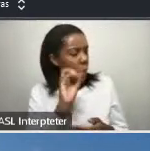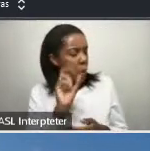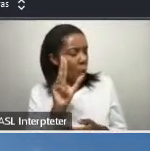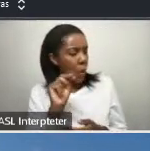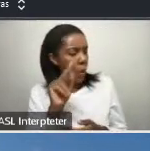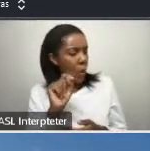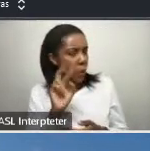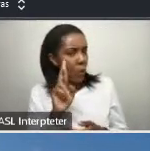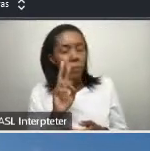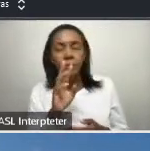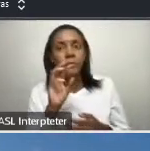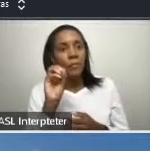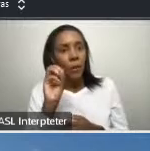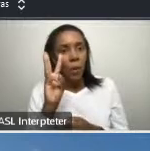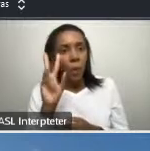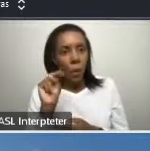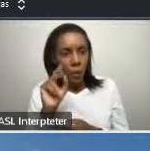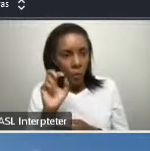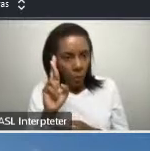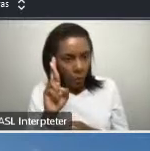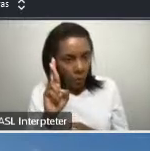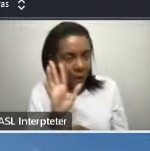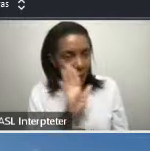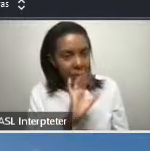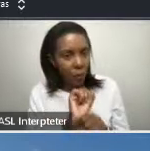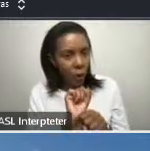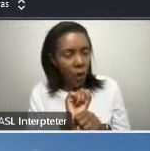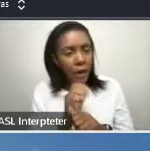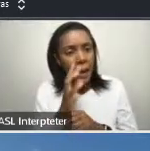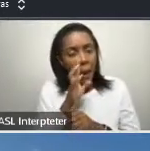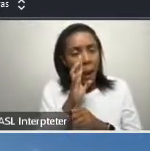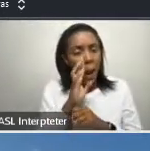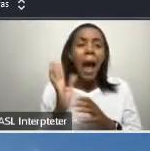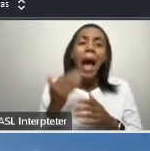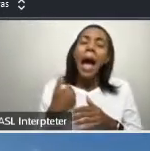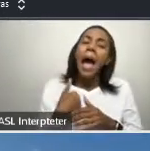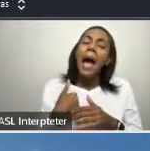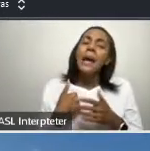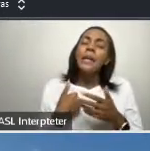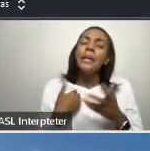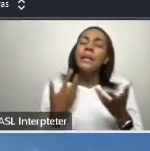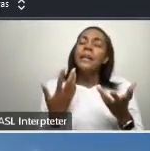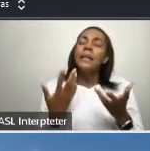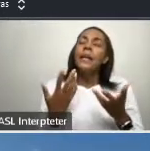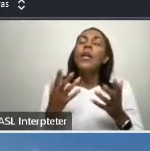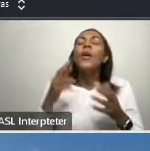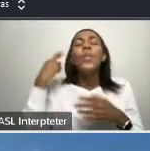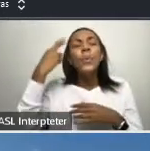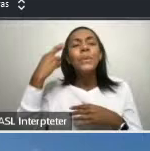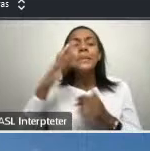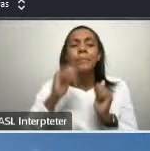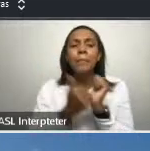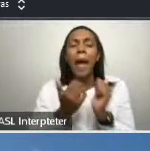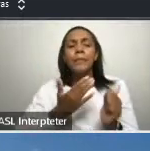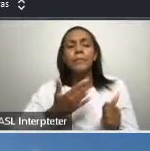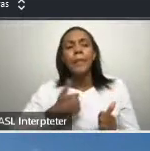Councilman, Mr. Lugar. So the reason I'm asking,